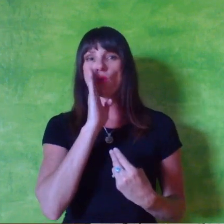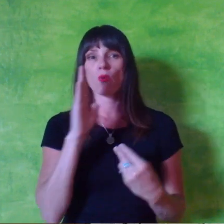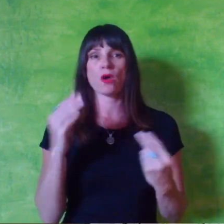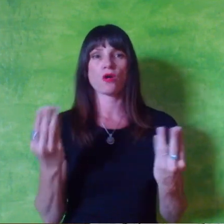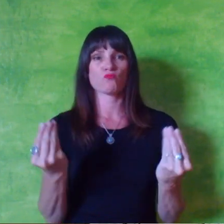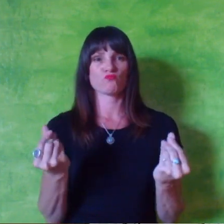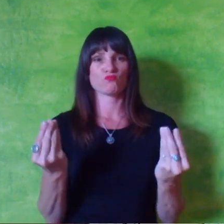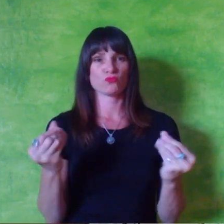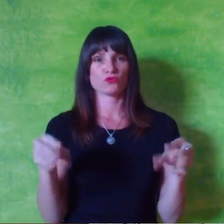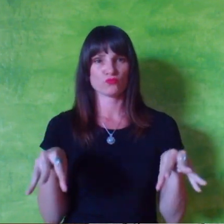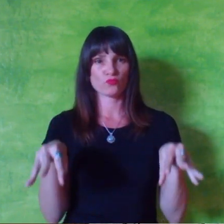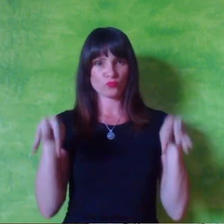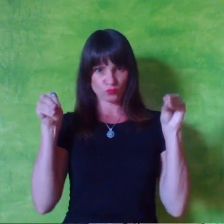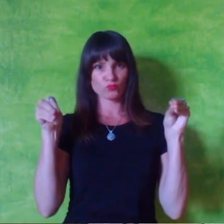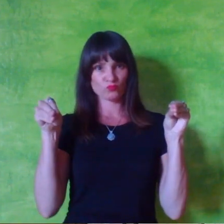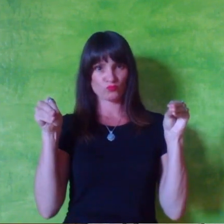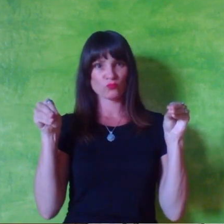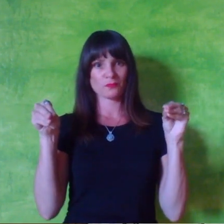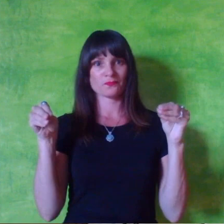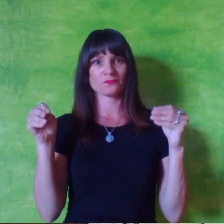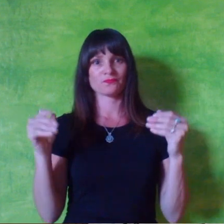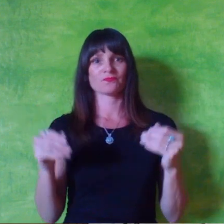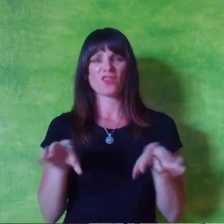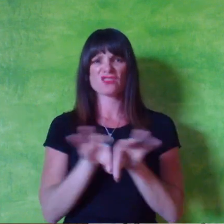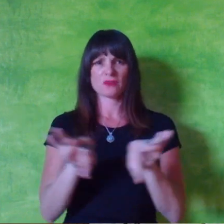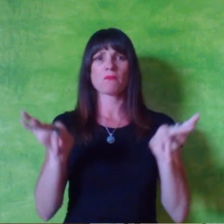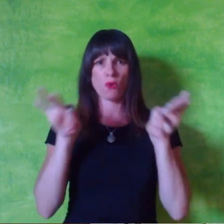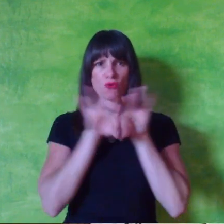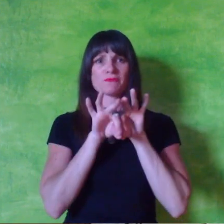important. So we're going to go ahead and